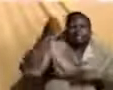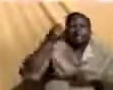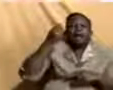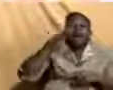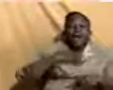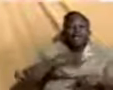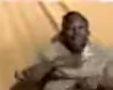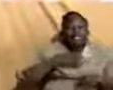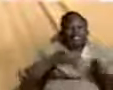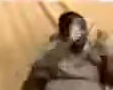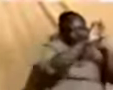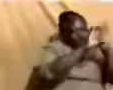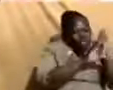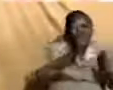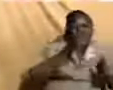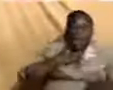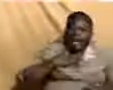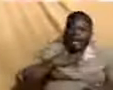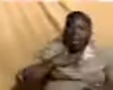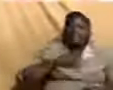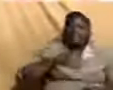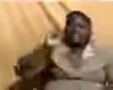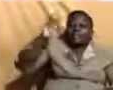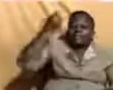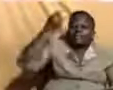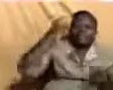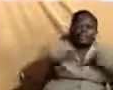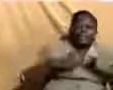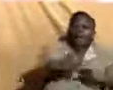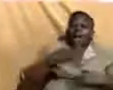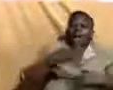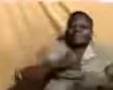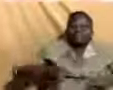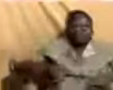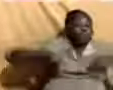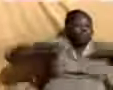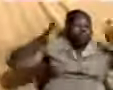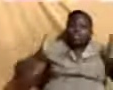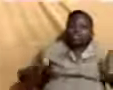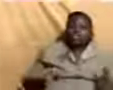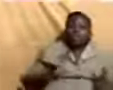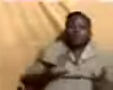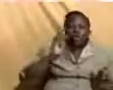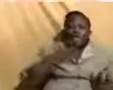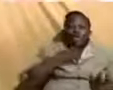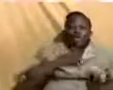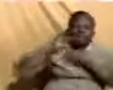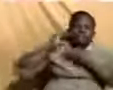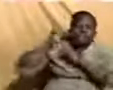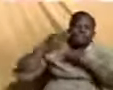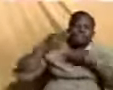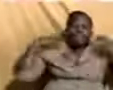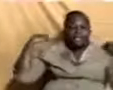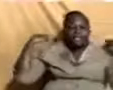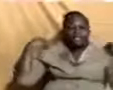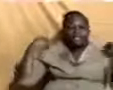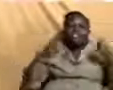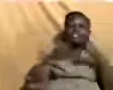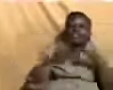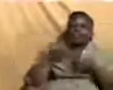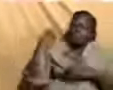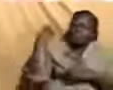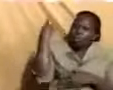the people are the sovereigns. We are boss. We have limited the exercise of our sovereignty to only